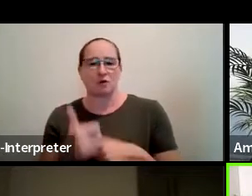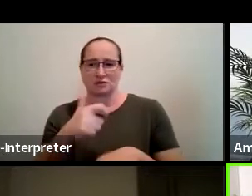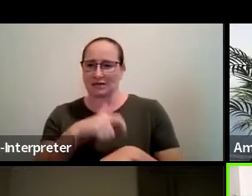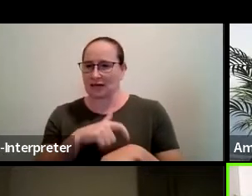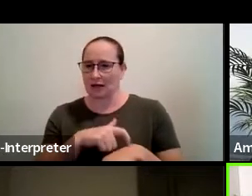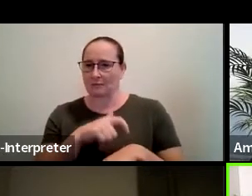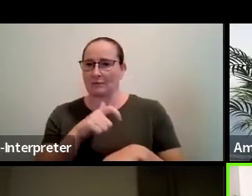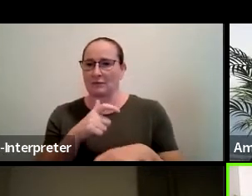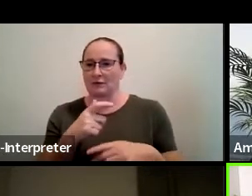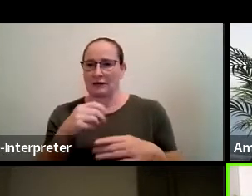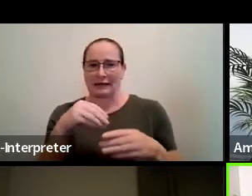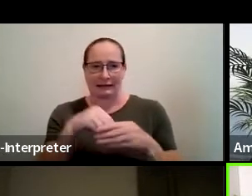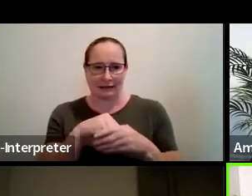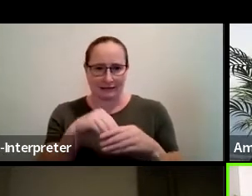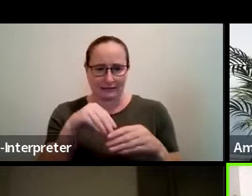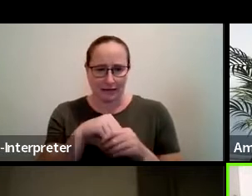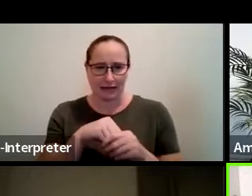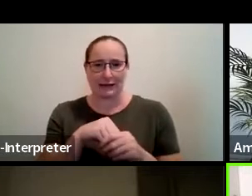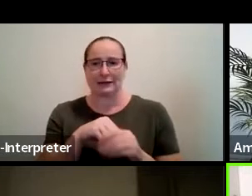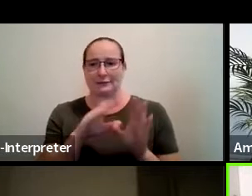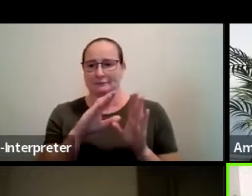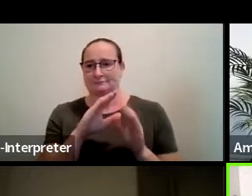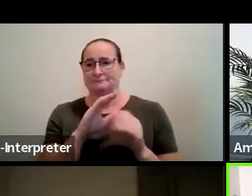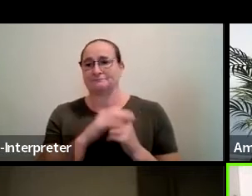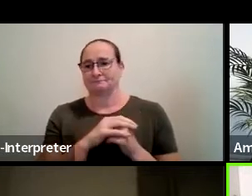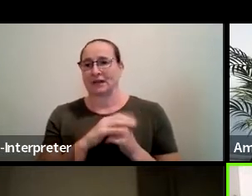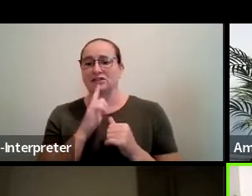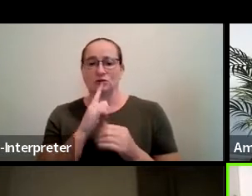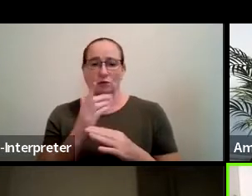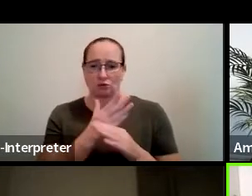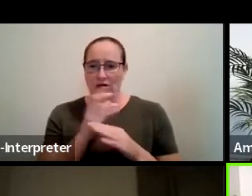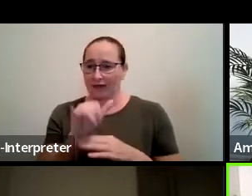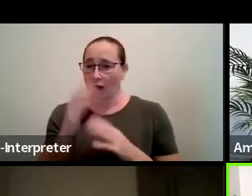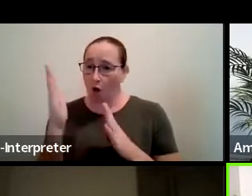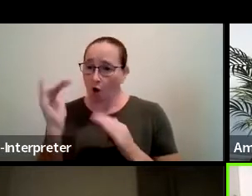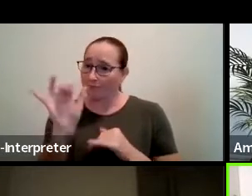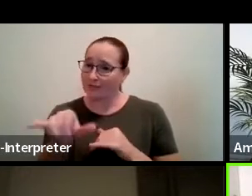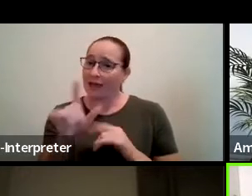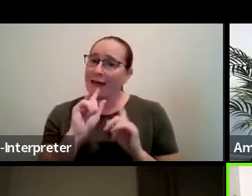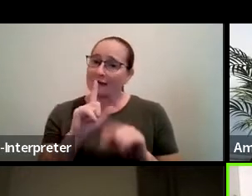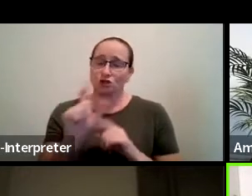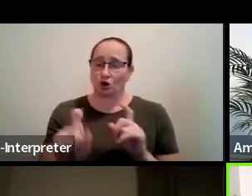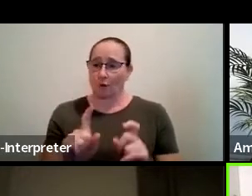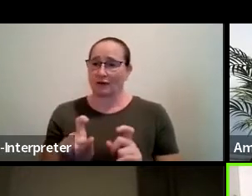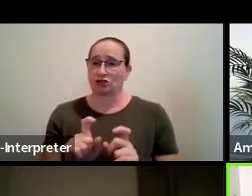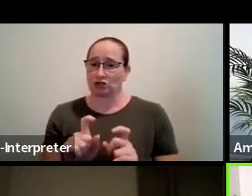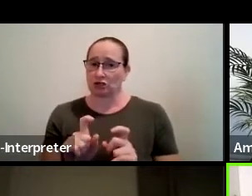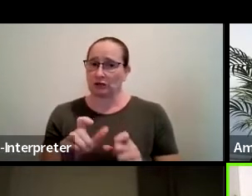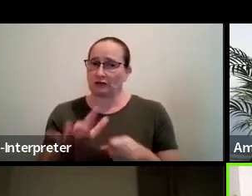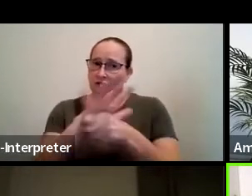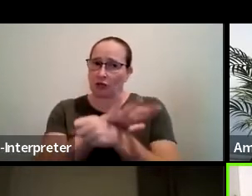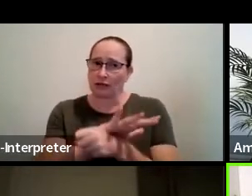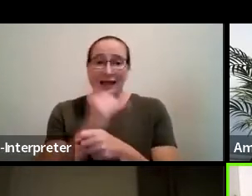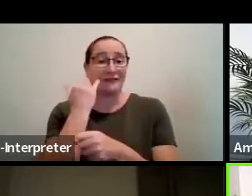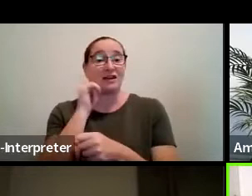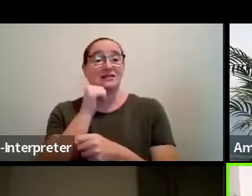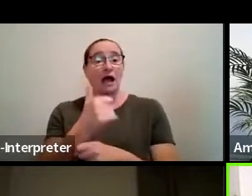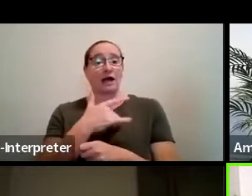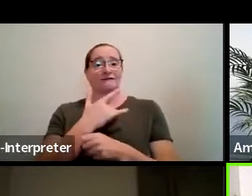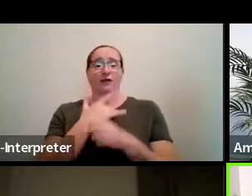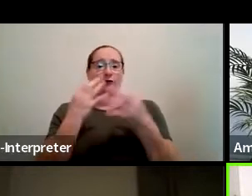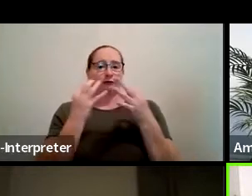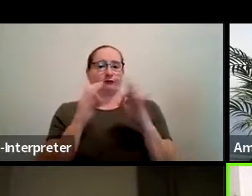our times indoors. So I just wanted to share that. And I hope that answers your question thoroughly. If not, feel free